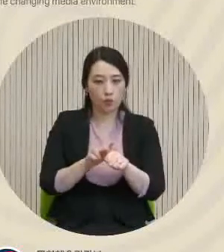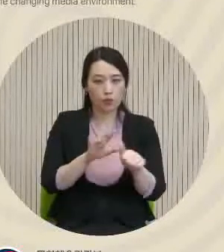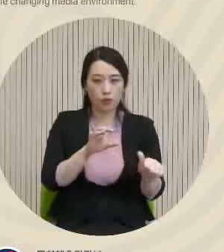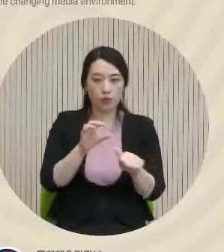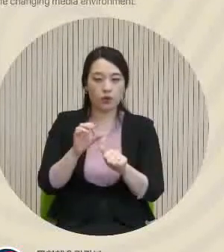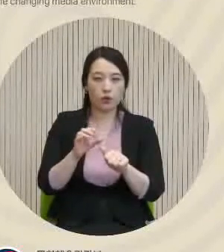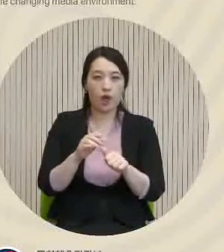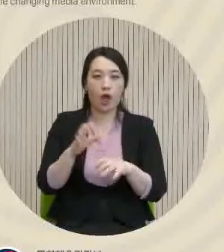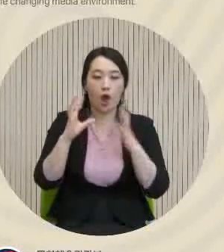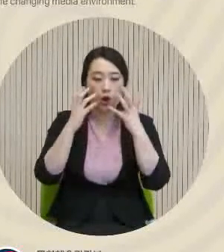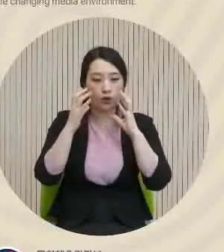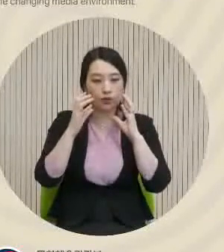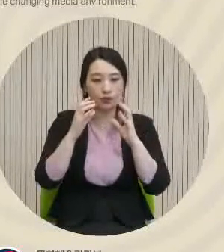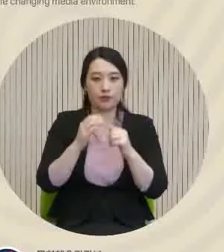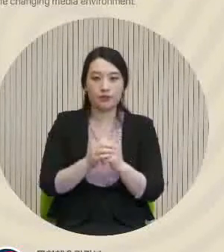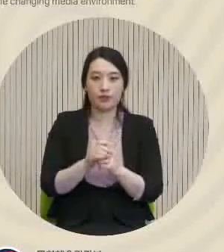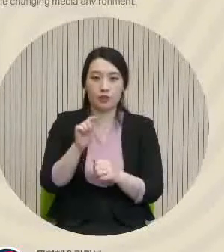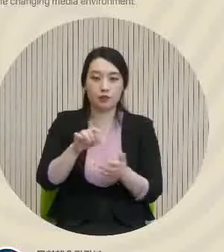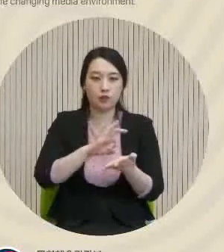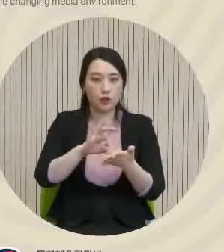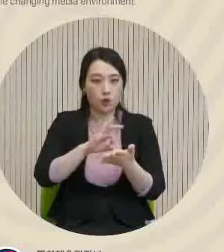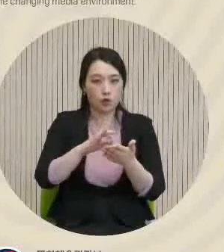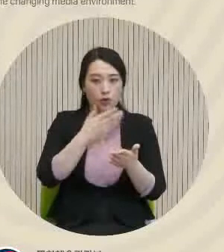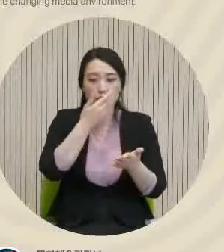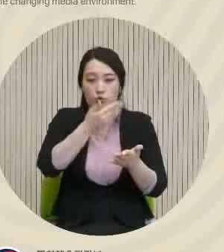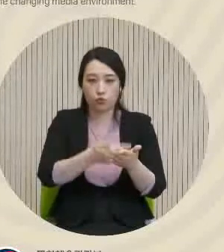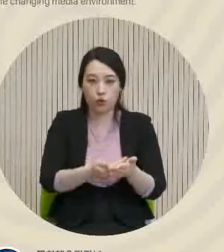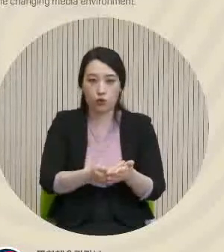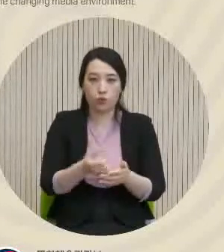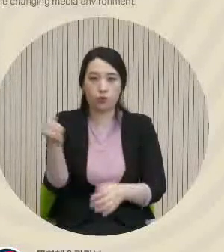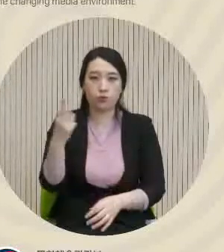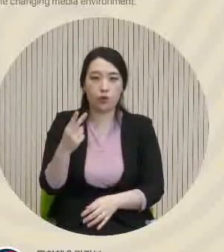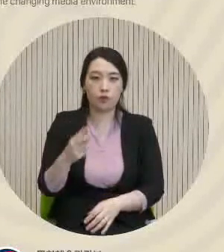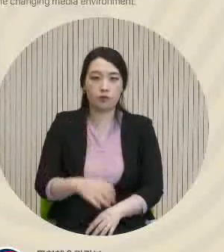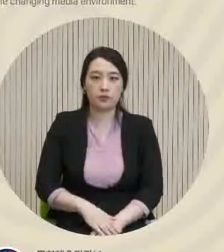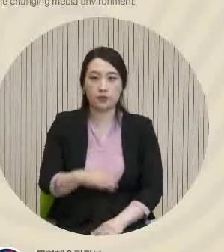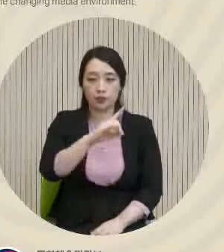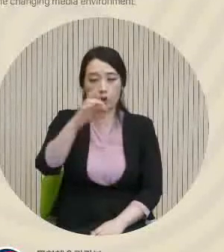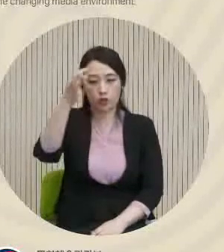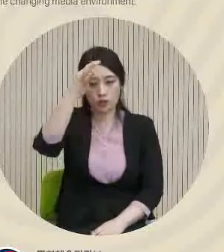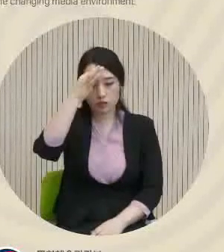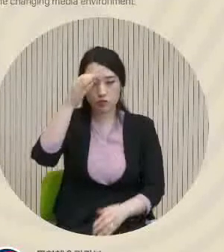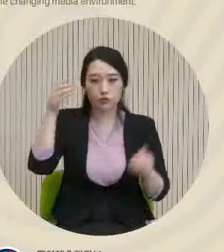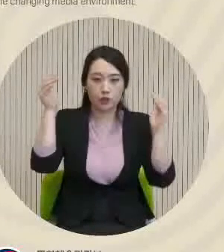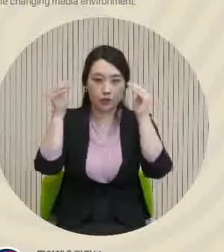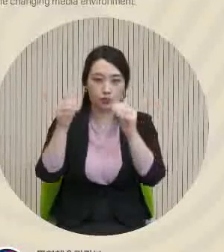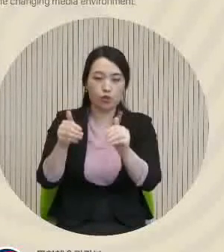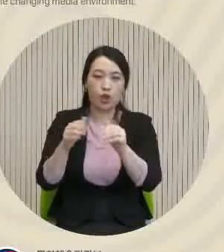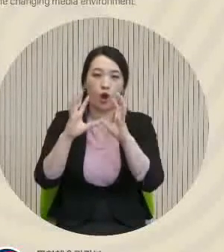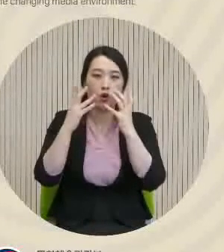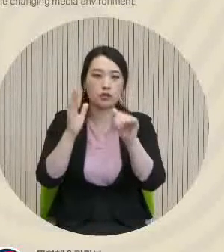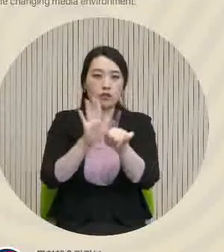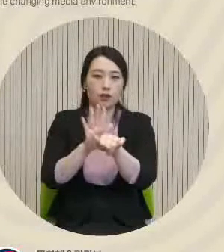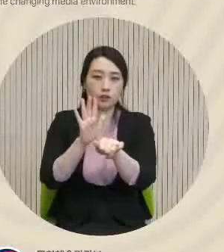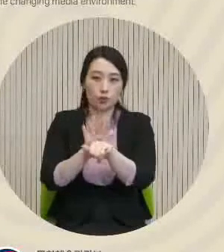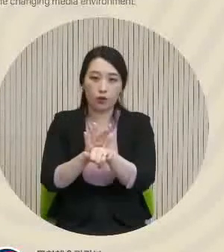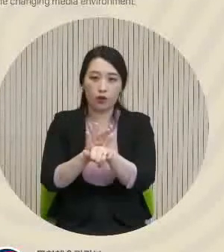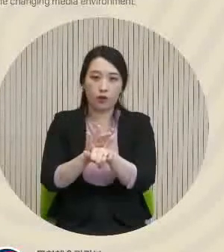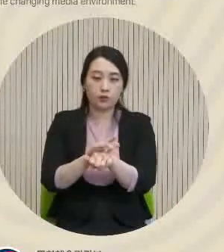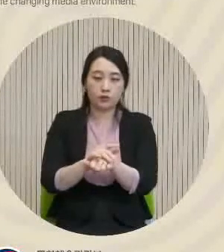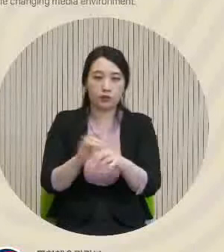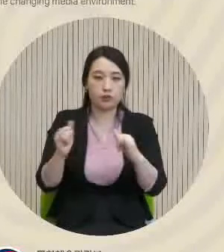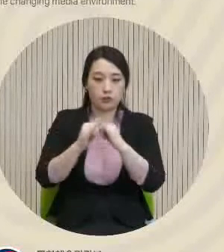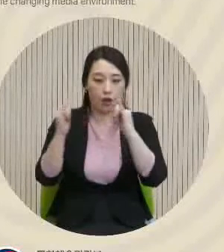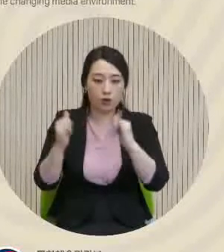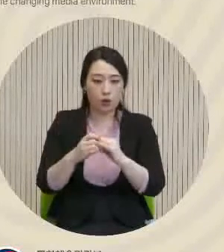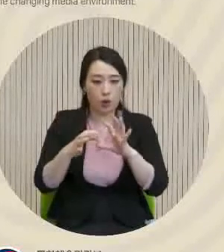is becoming significant. Using digital technologies, the contextualized